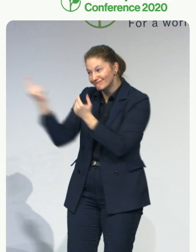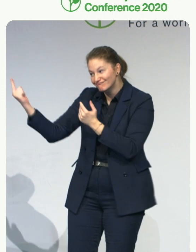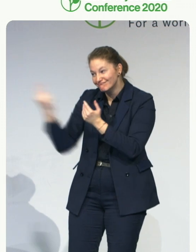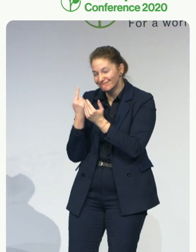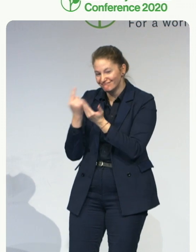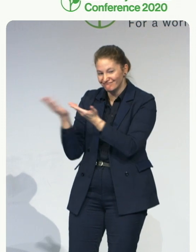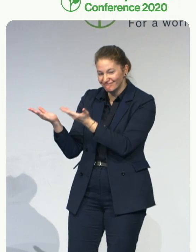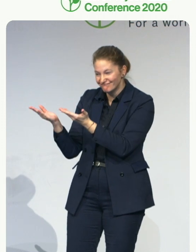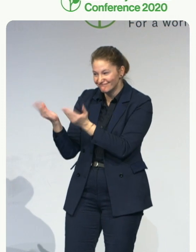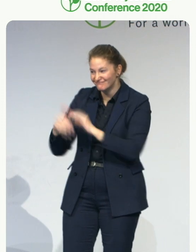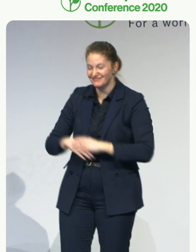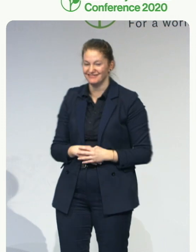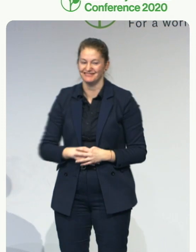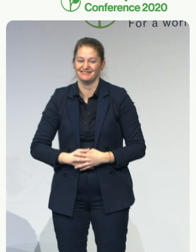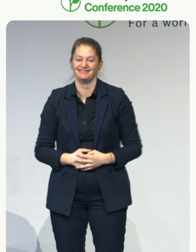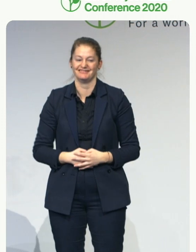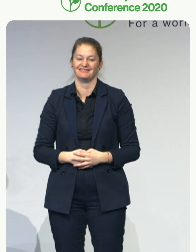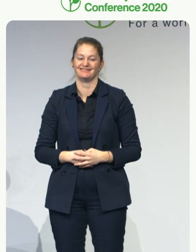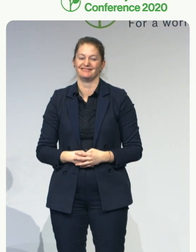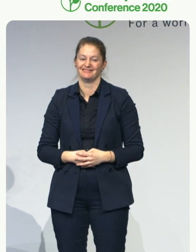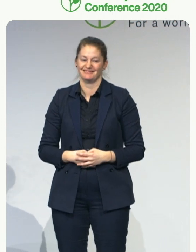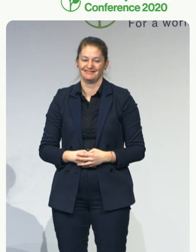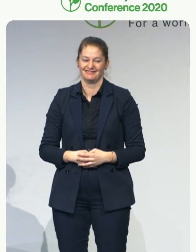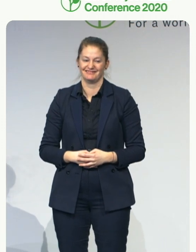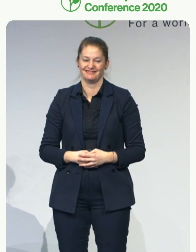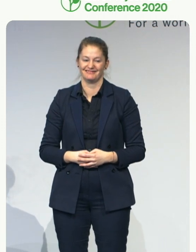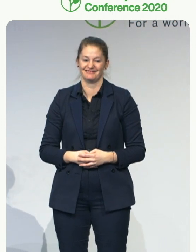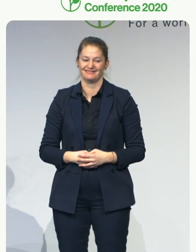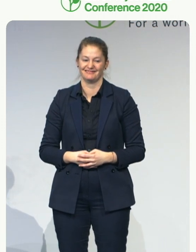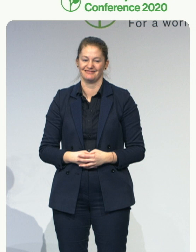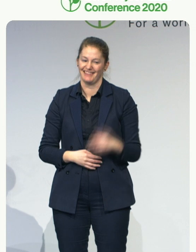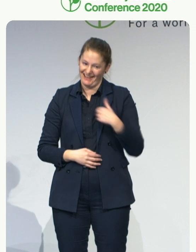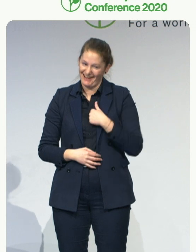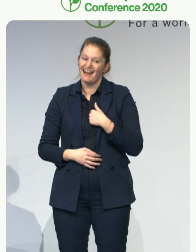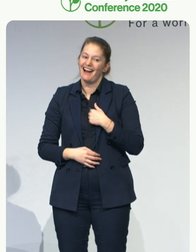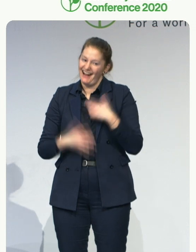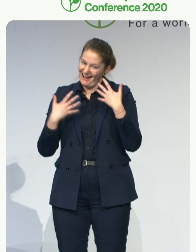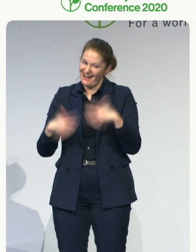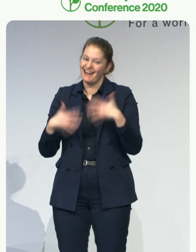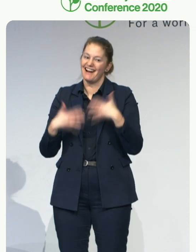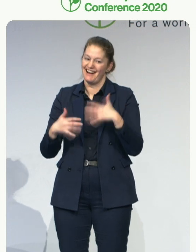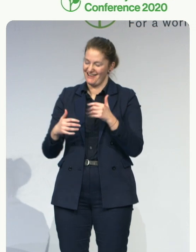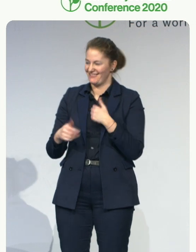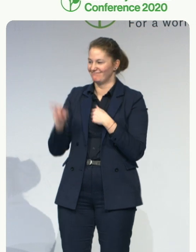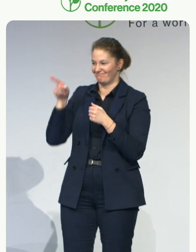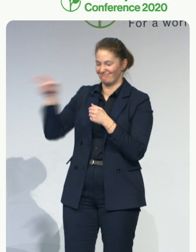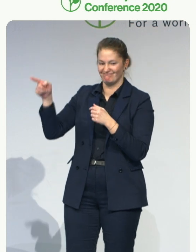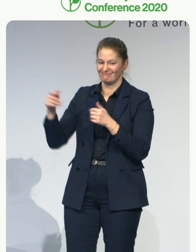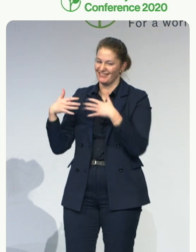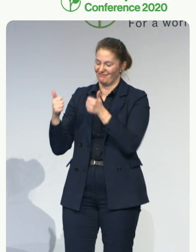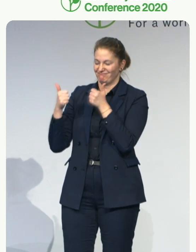We have already established a wonderful partnership and established an excellent partnership with